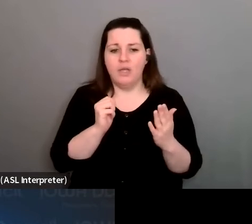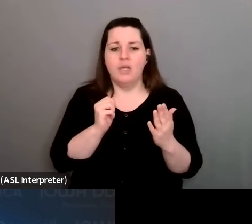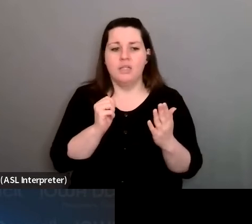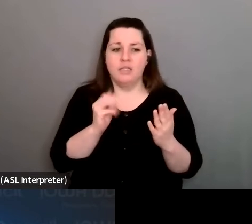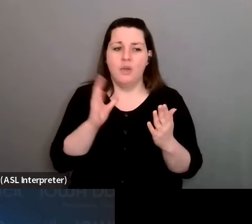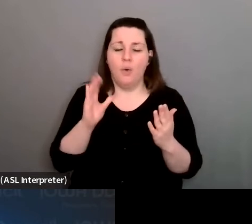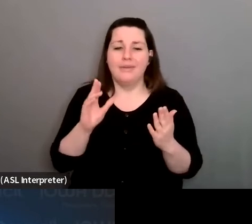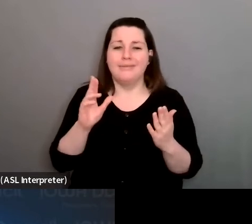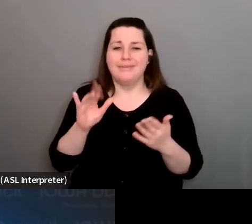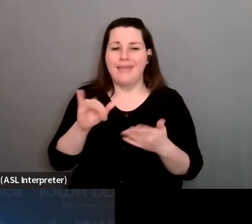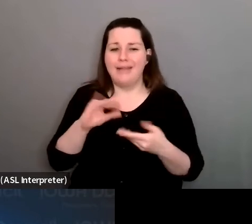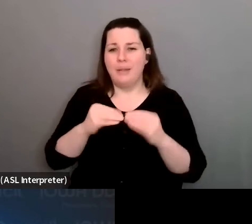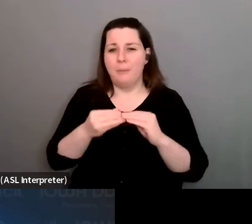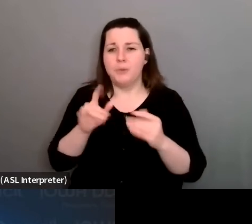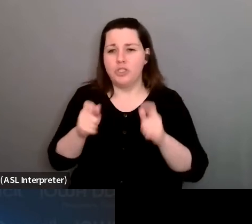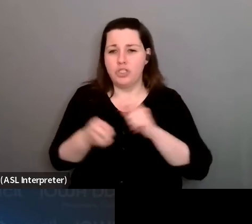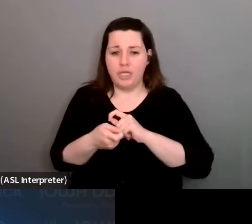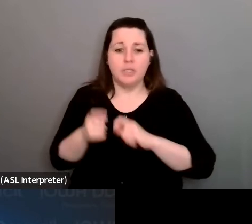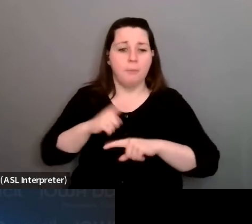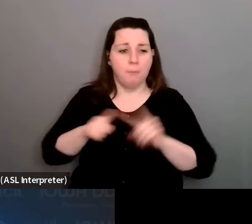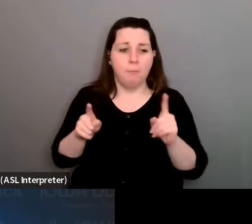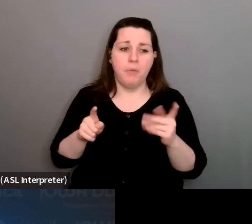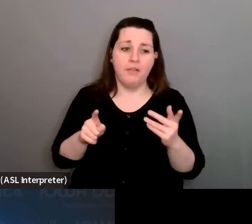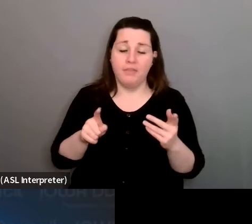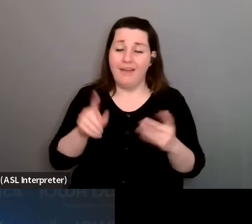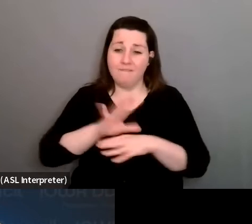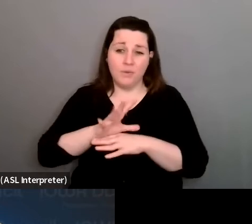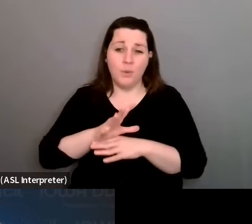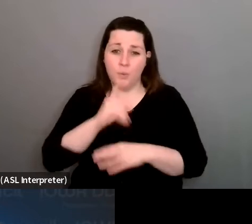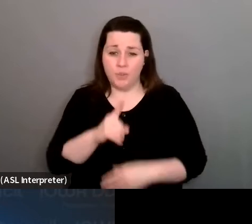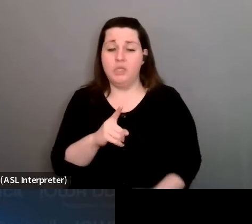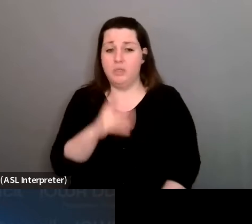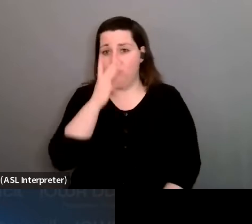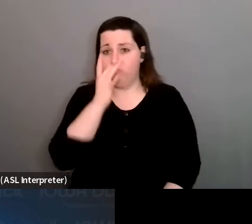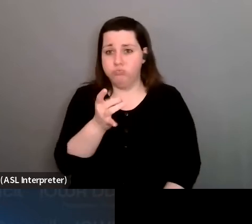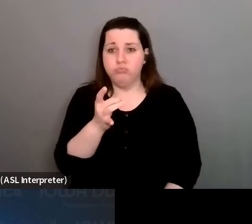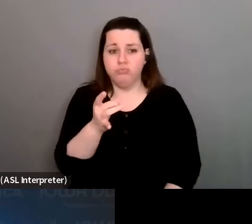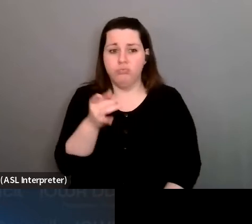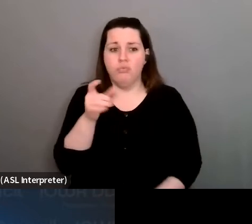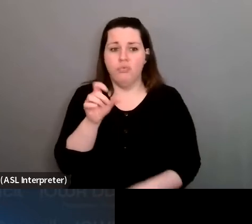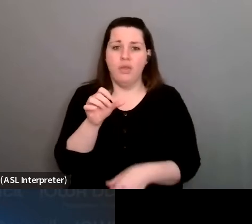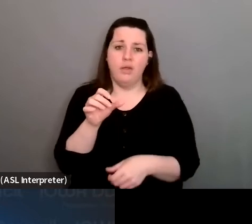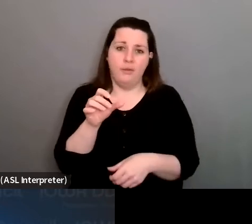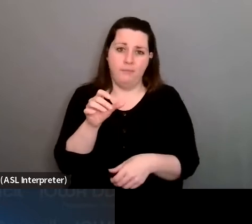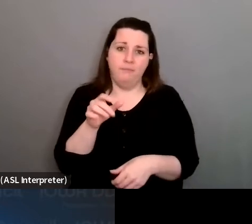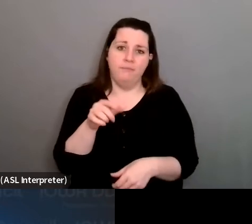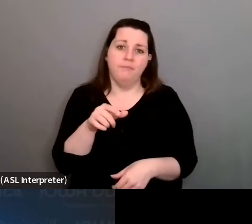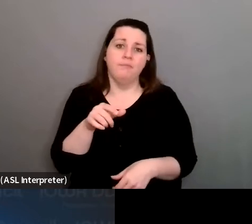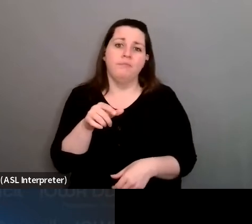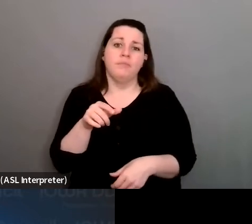has changed, but it's a compelling video that was done as a collaborative process